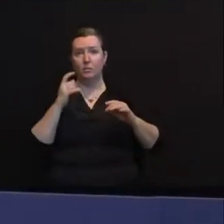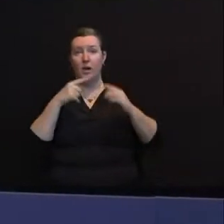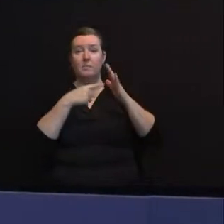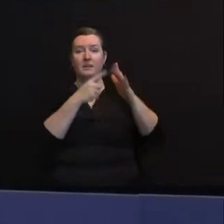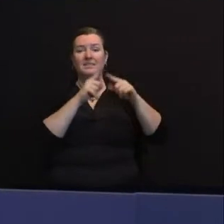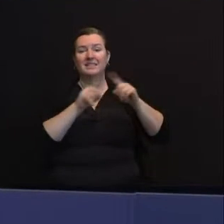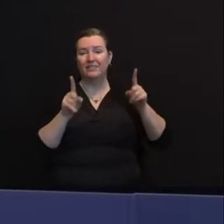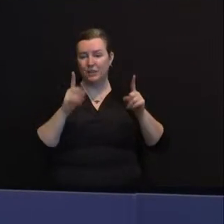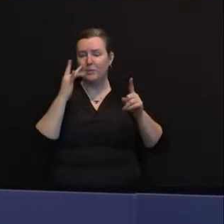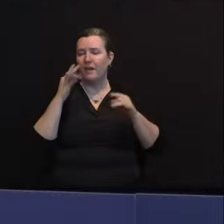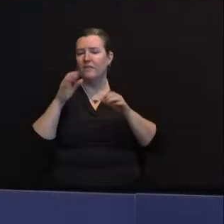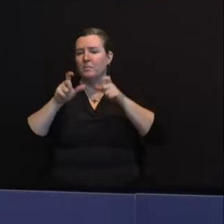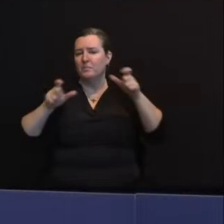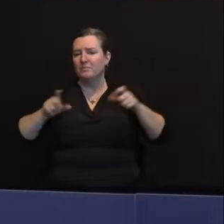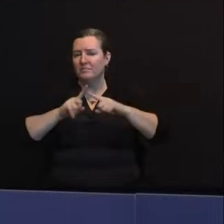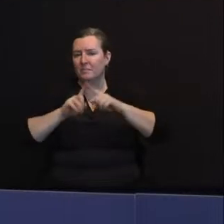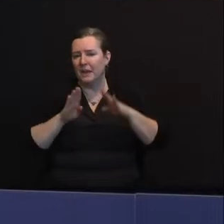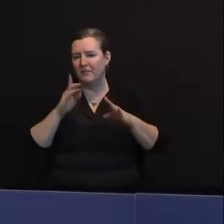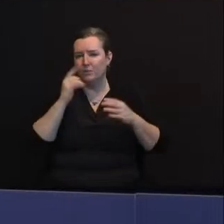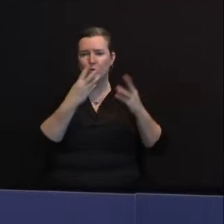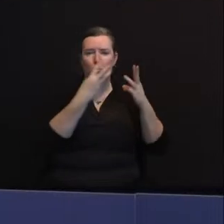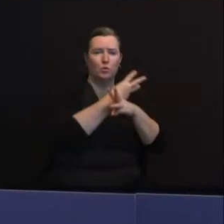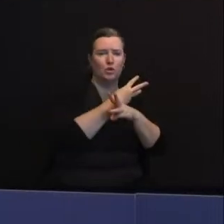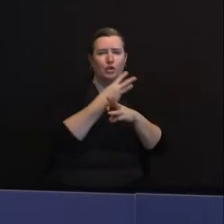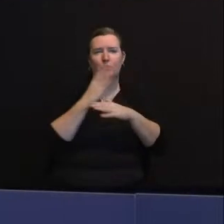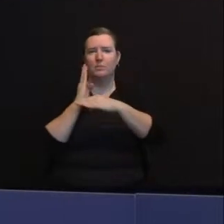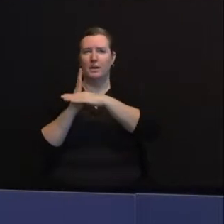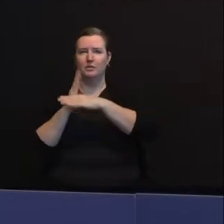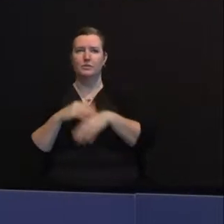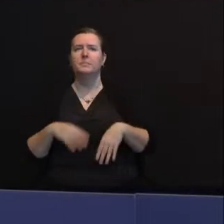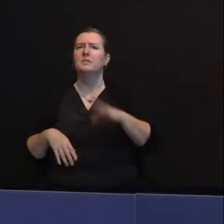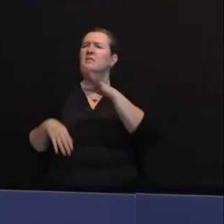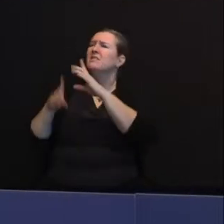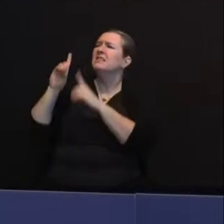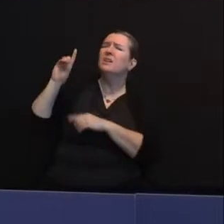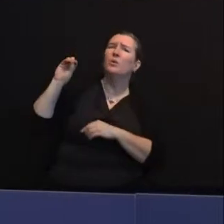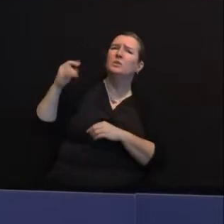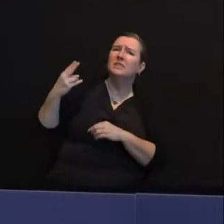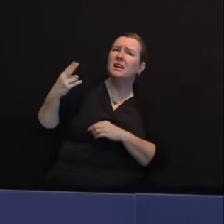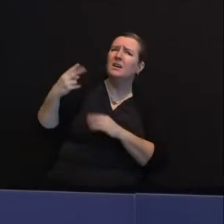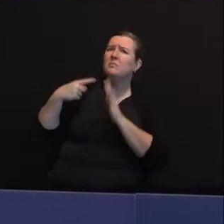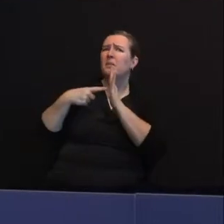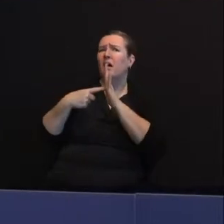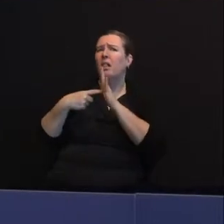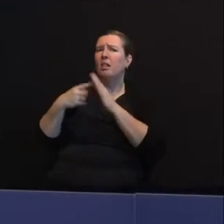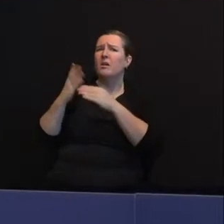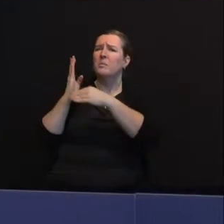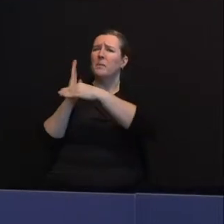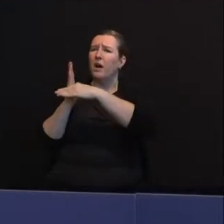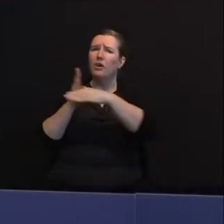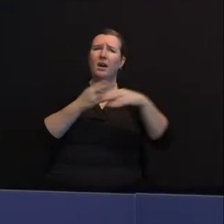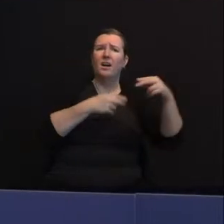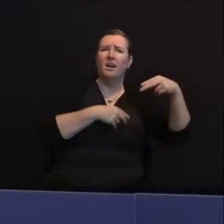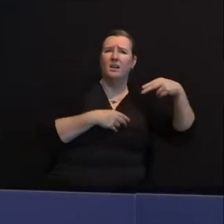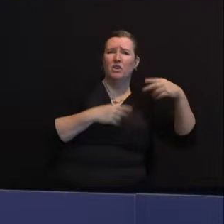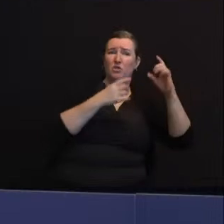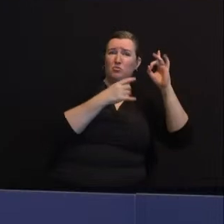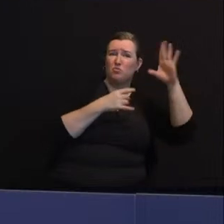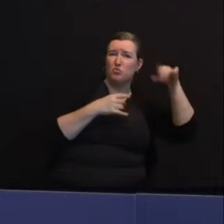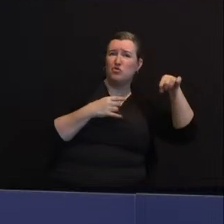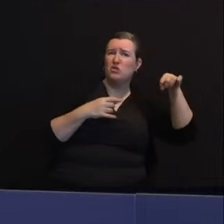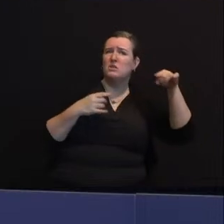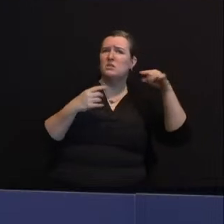when you look at I'll look at the Department of Health model of moderate to high cases. In moderate cases,